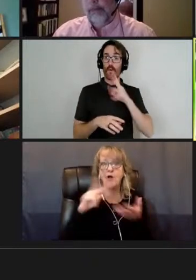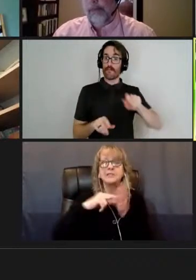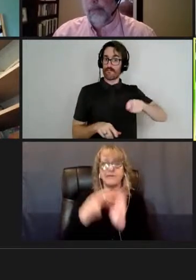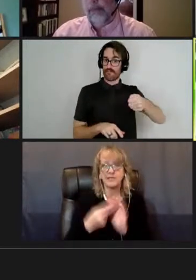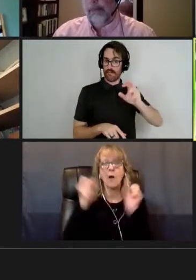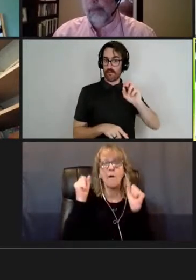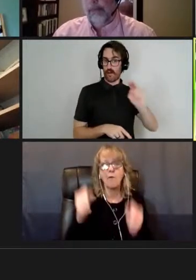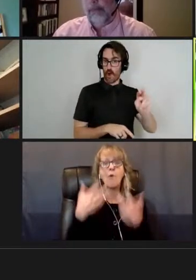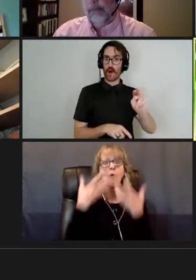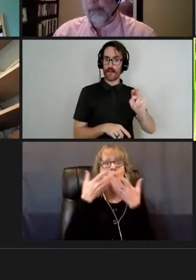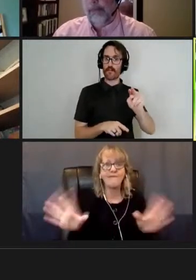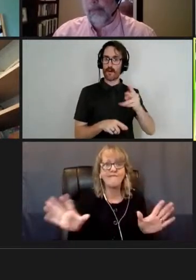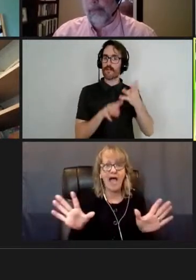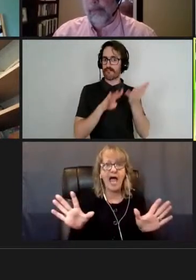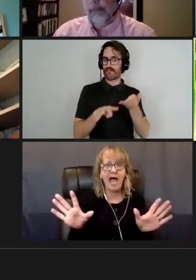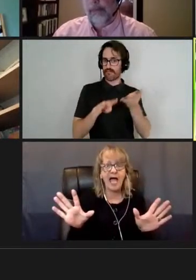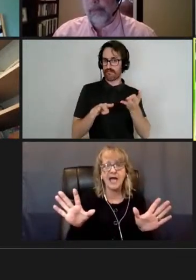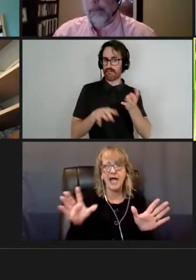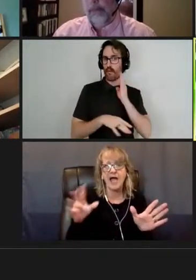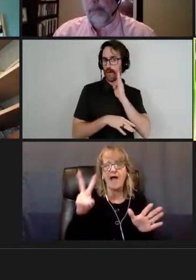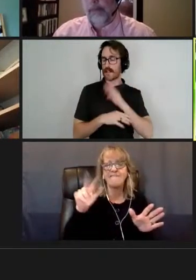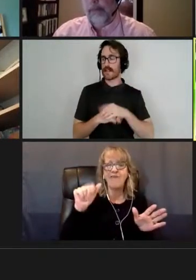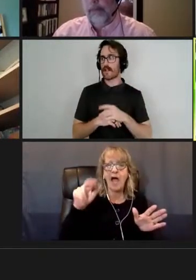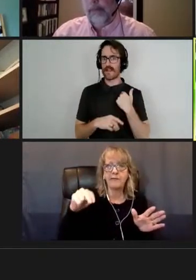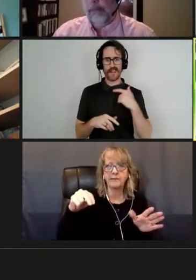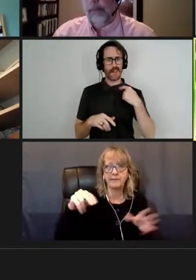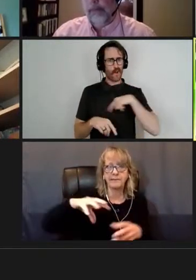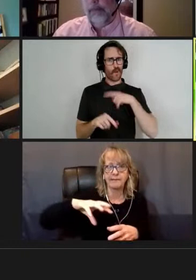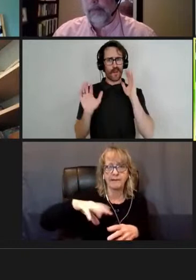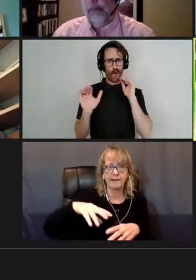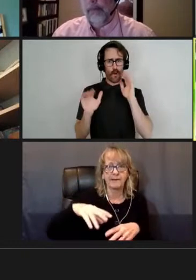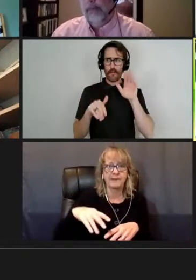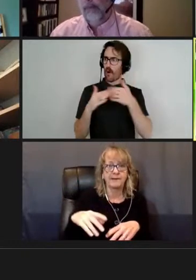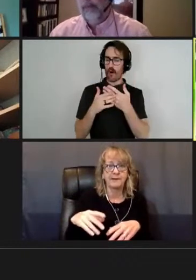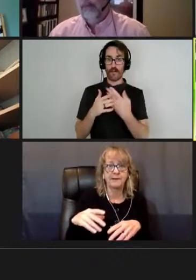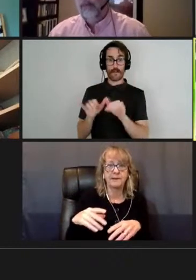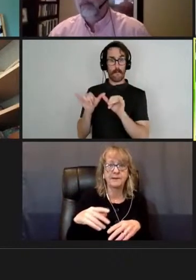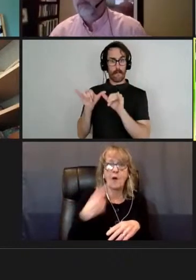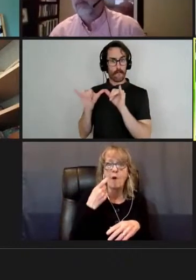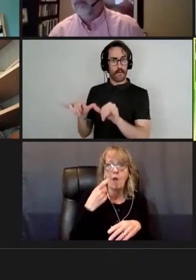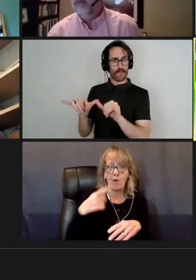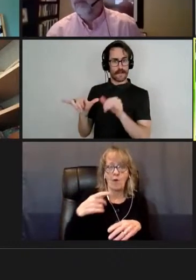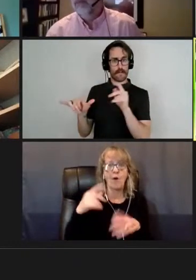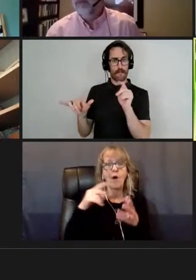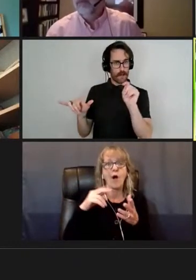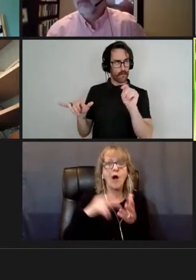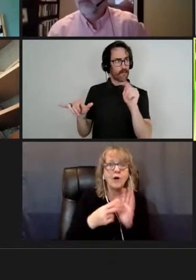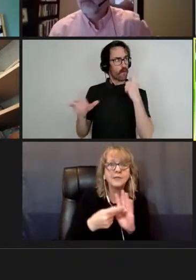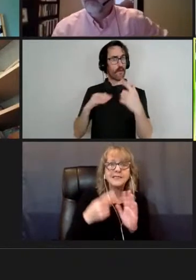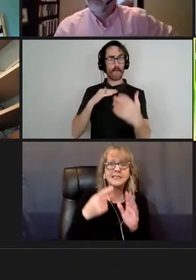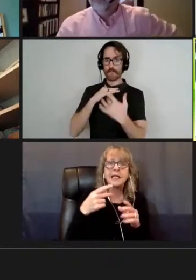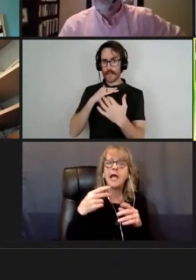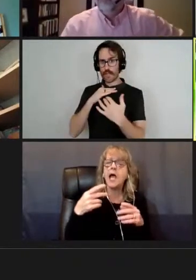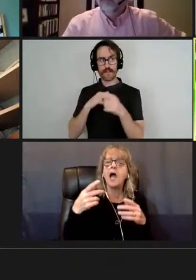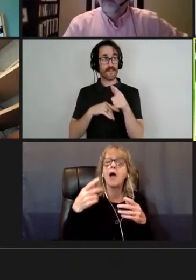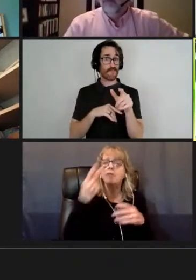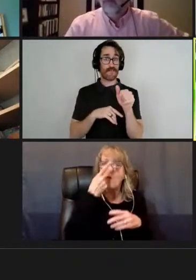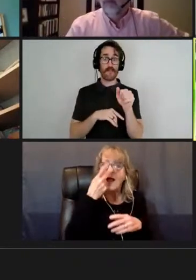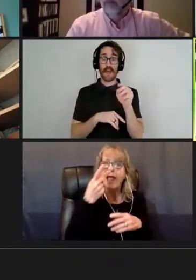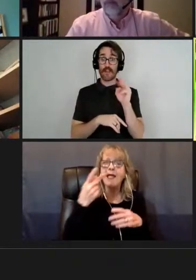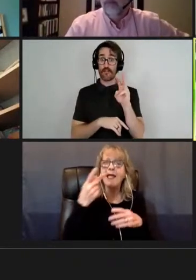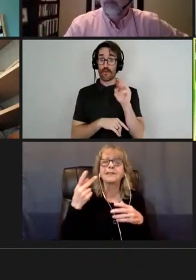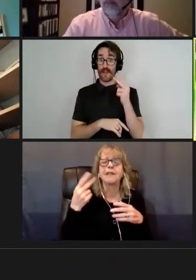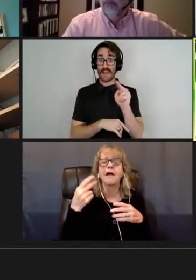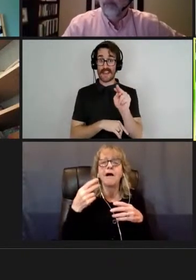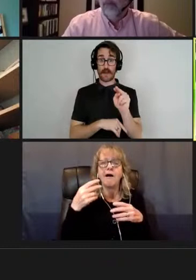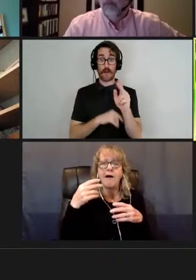We hope to have all of our permanent bathrooms in parks. So at beaches, places like Andrew Hayden Park,